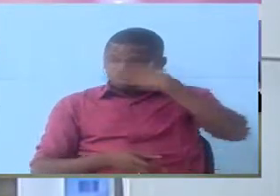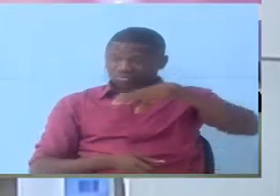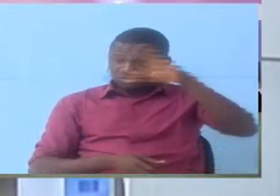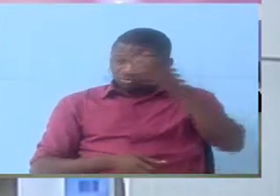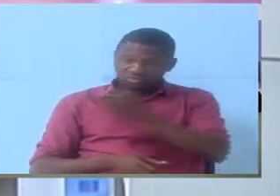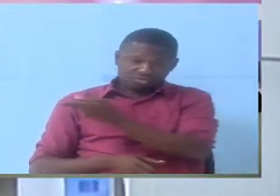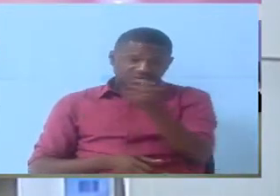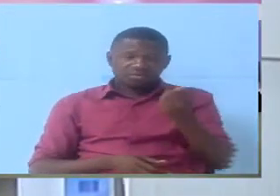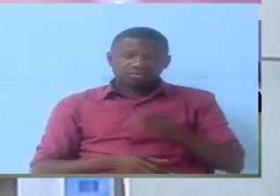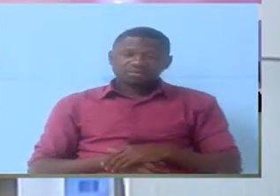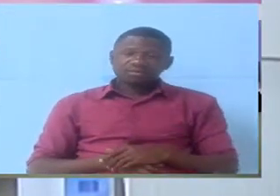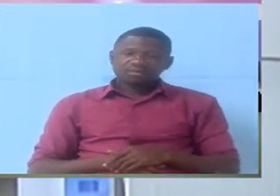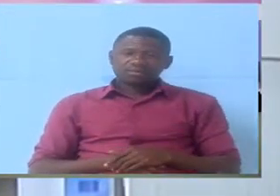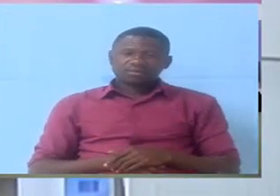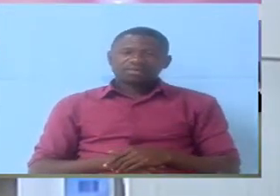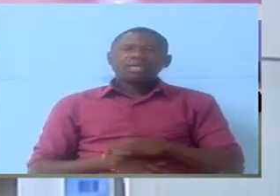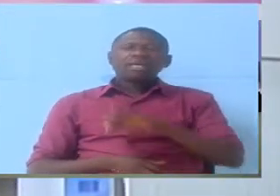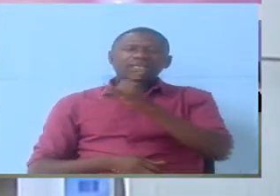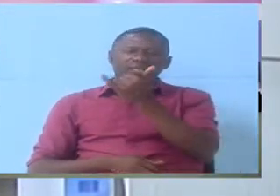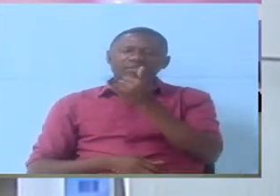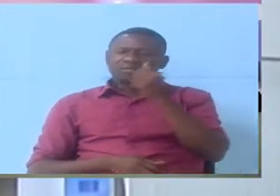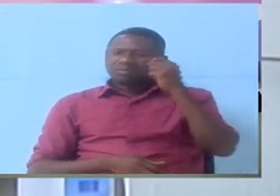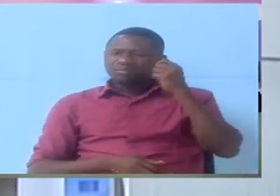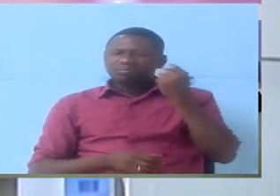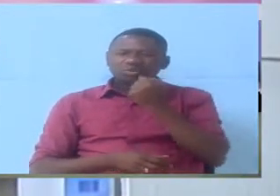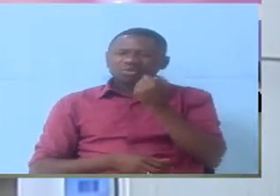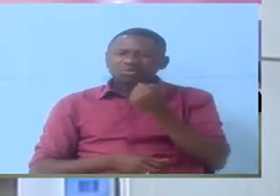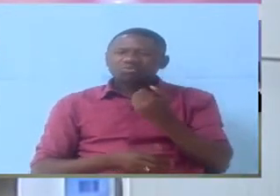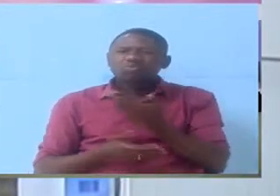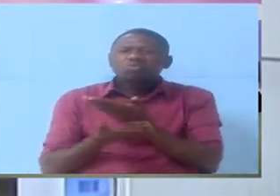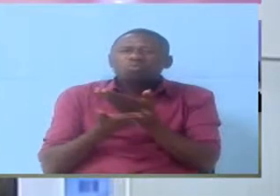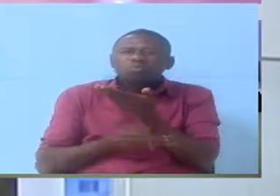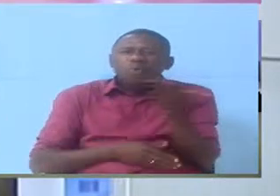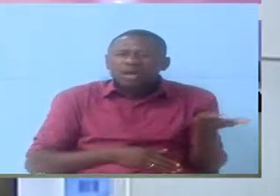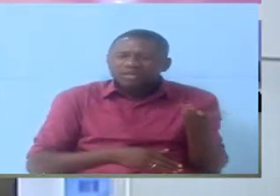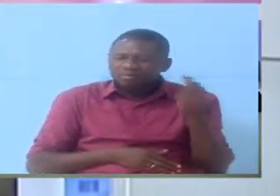the matter that I'm investigating they didn't like.